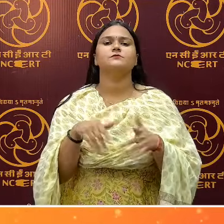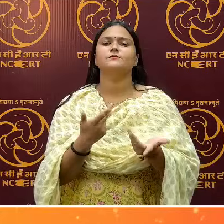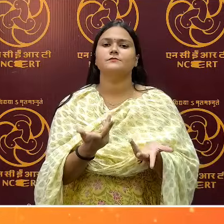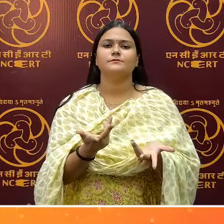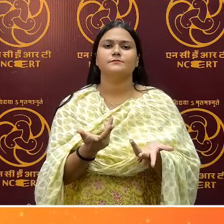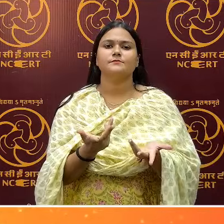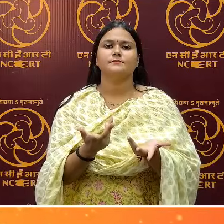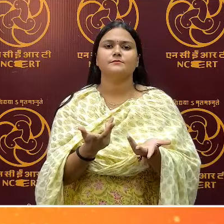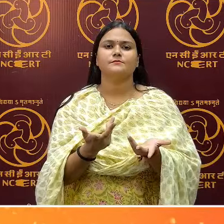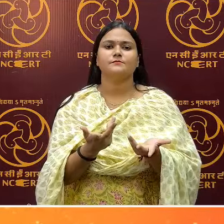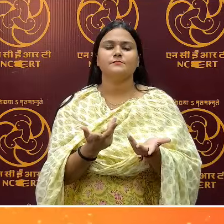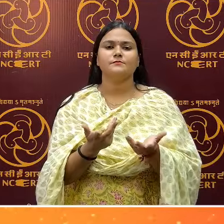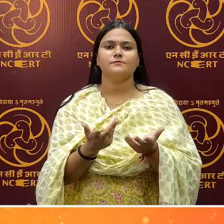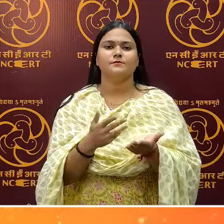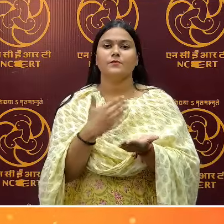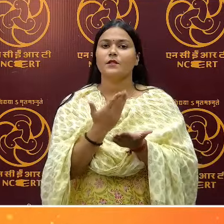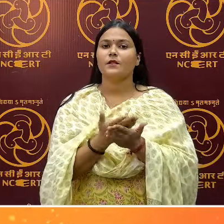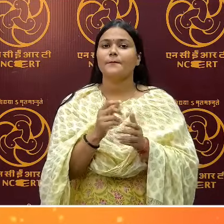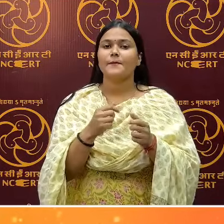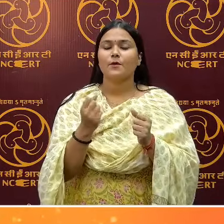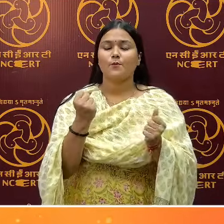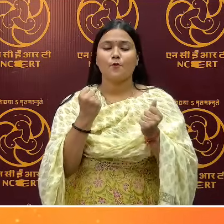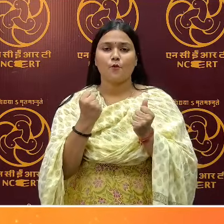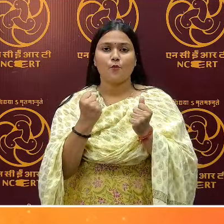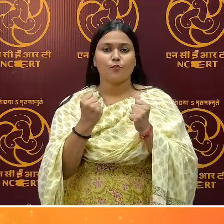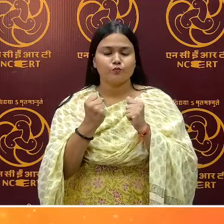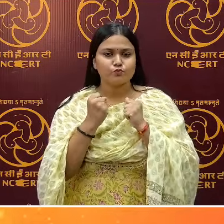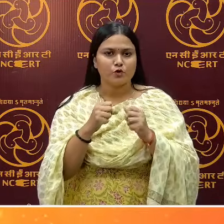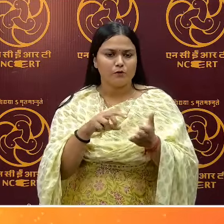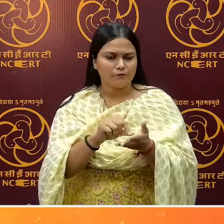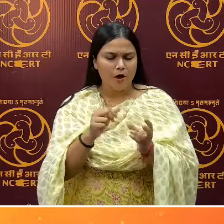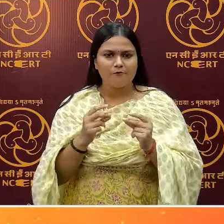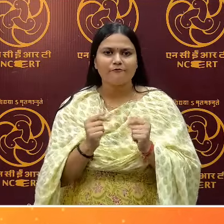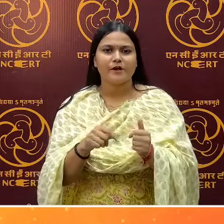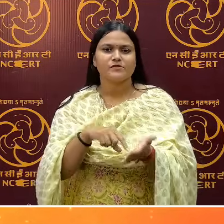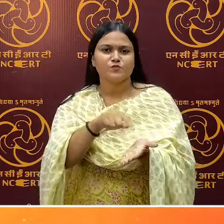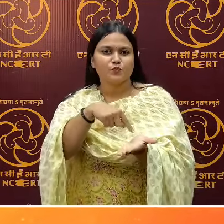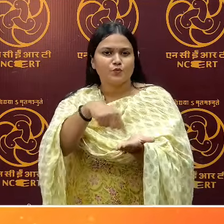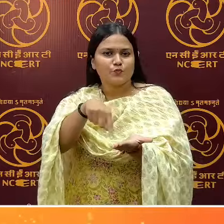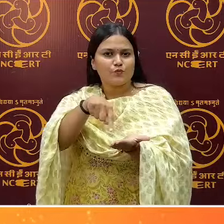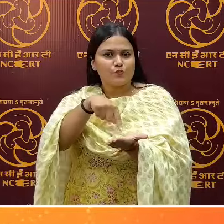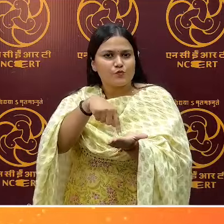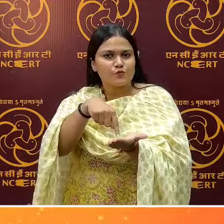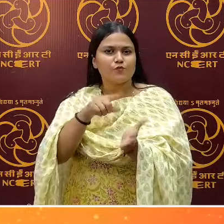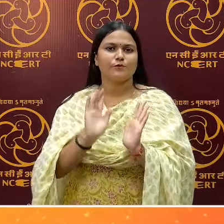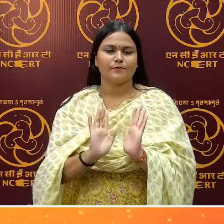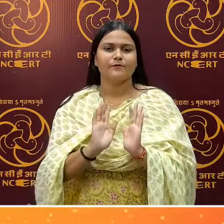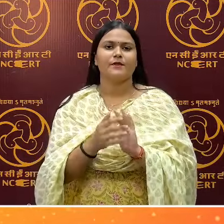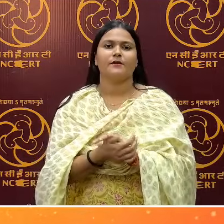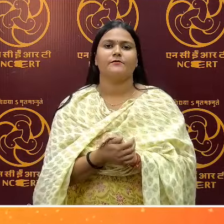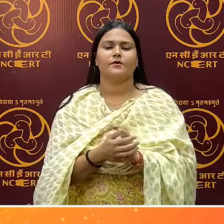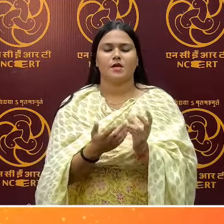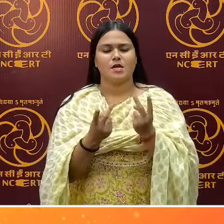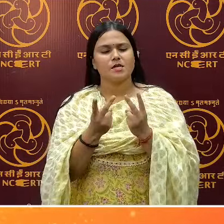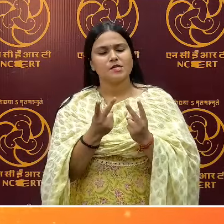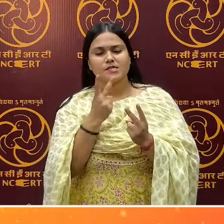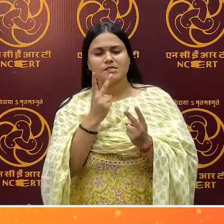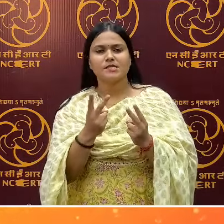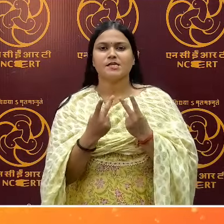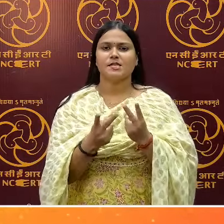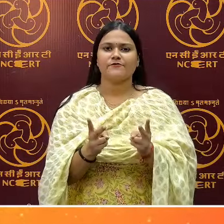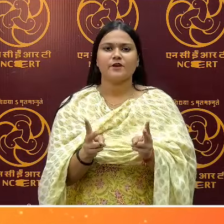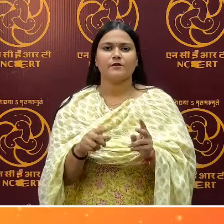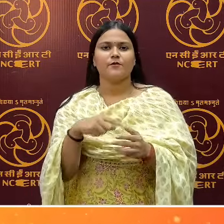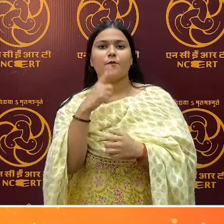with which we are applying with our muscles, that is making it move faster. Okay. So here are some other objects. You can see a